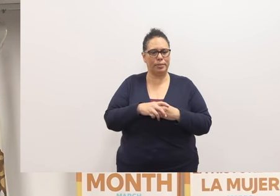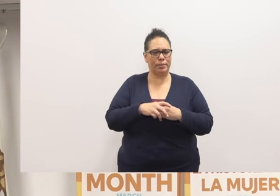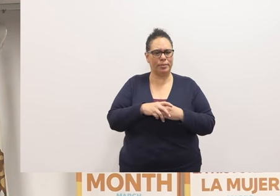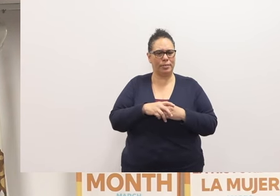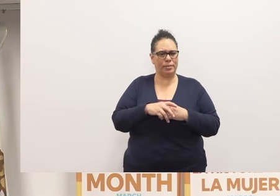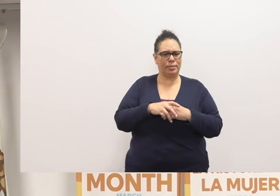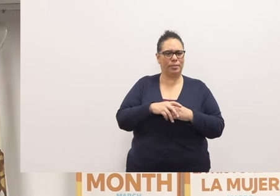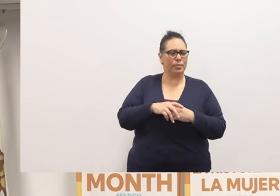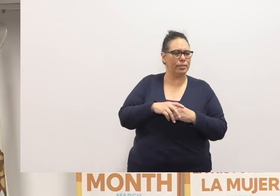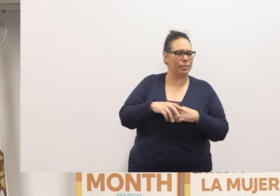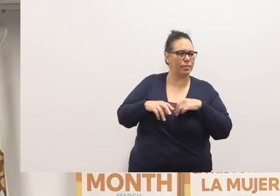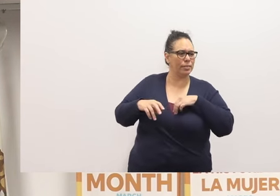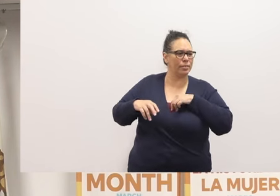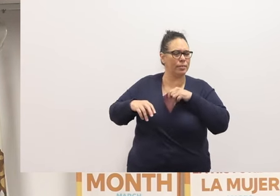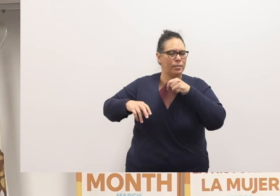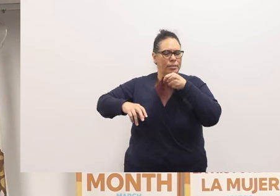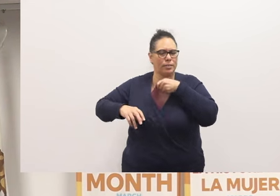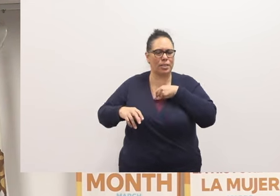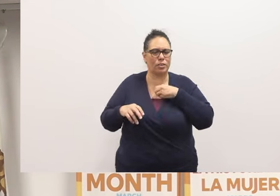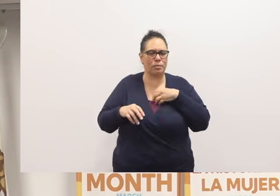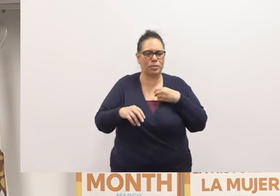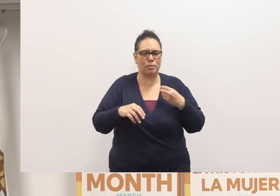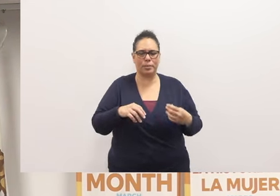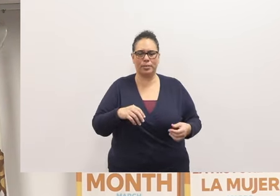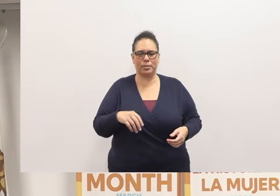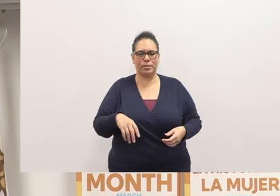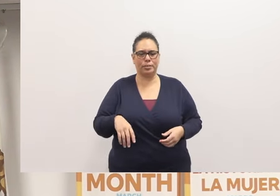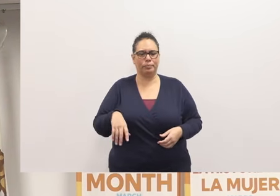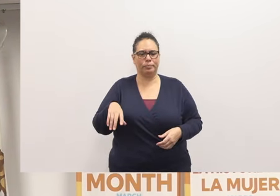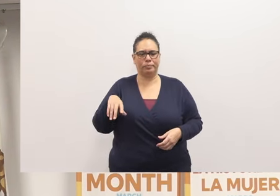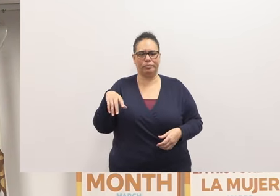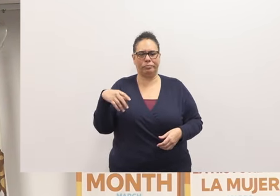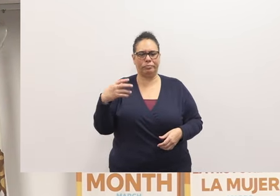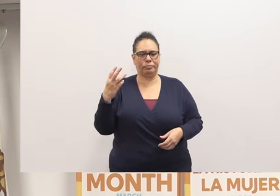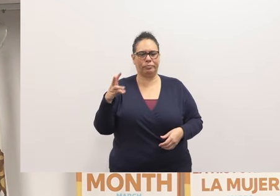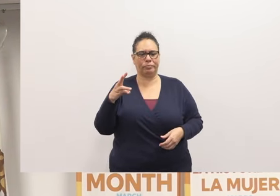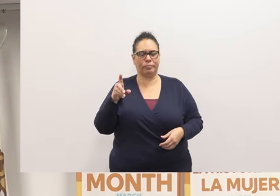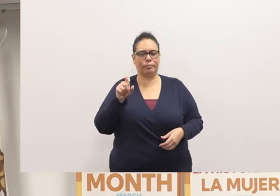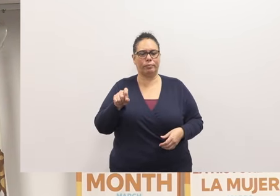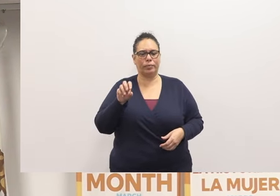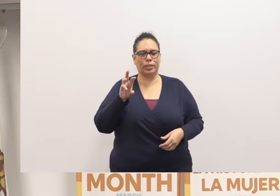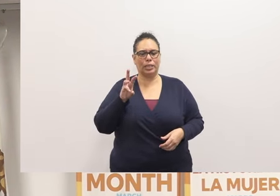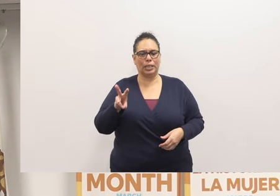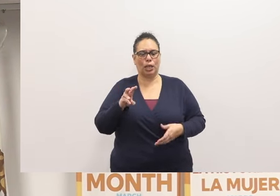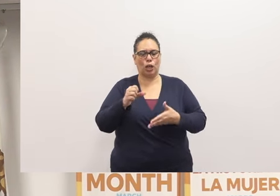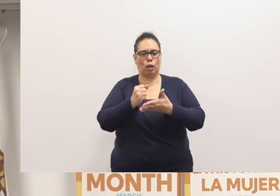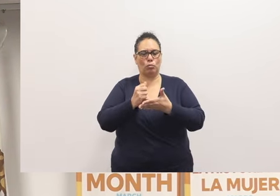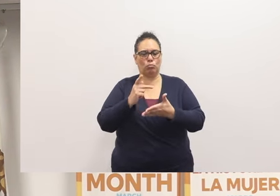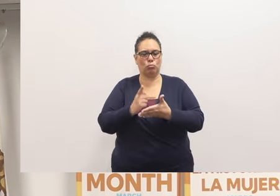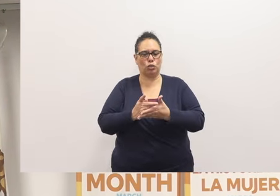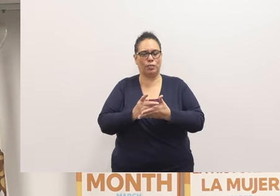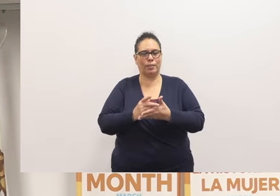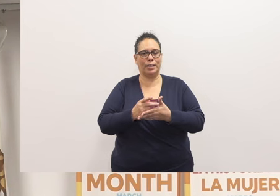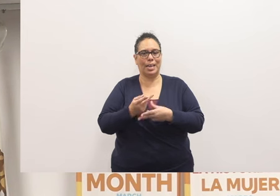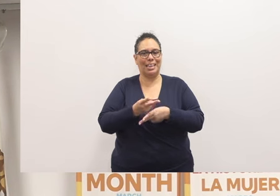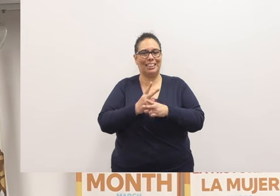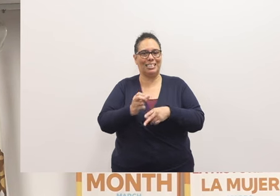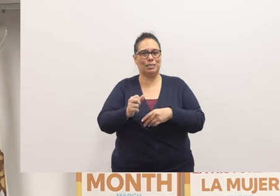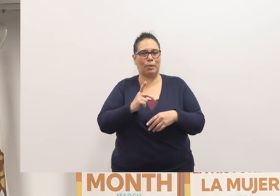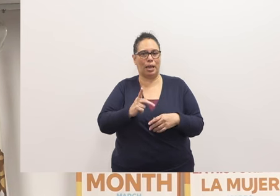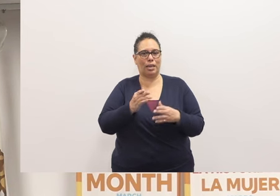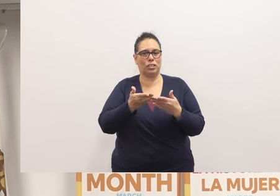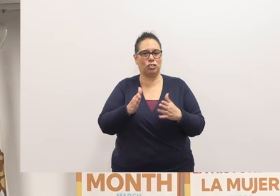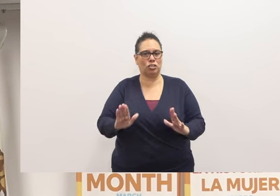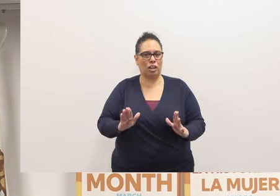item 16.6, approval of pre-qualified lease back, general contractors for preliminary